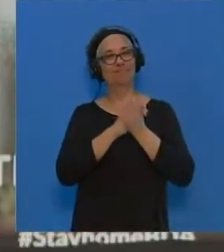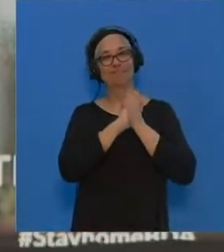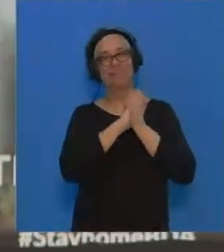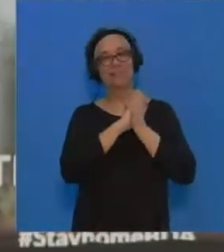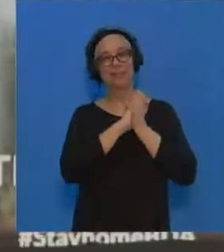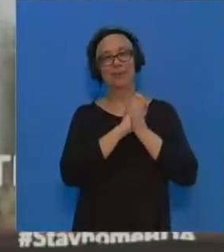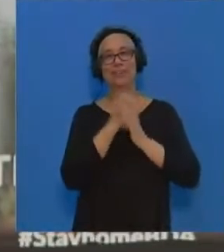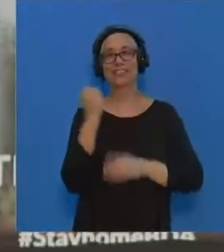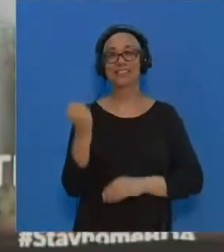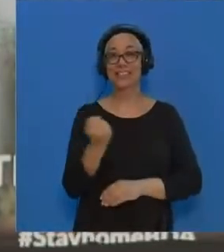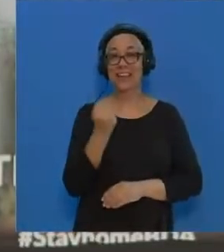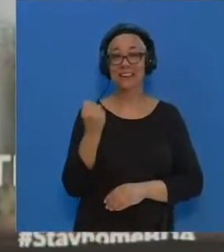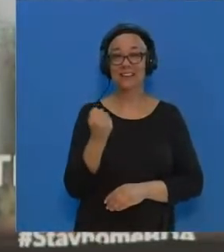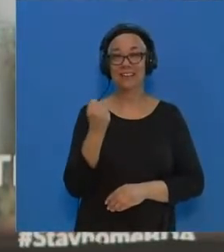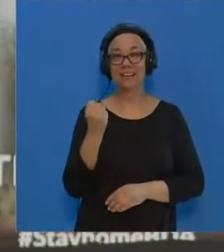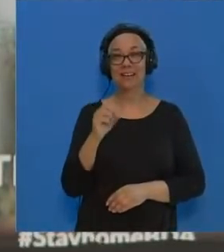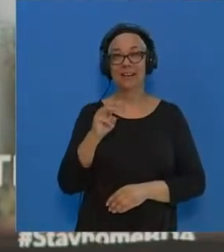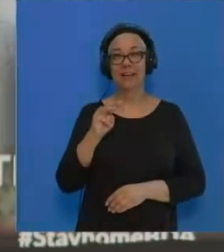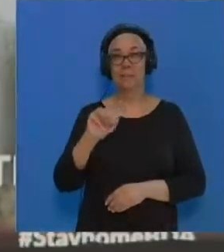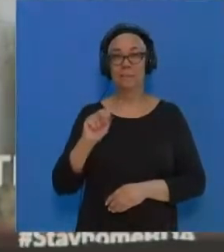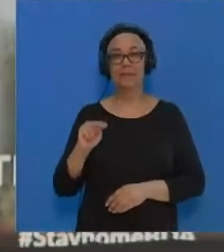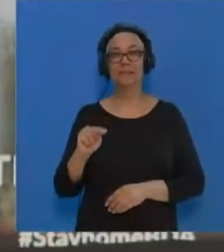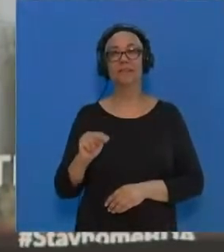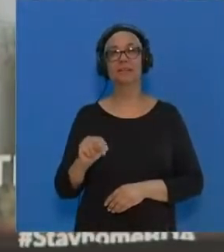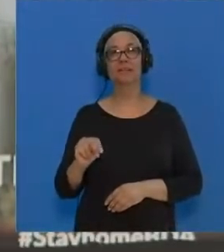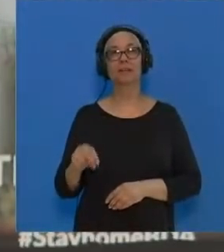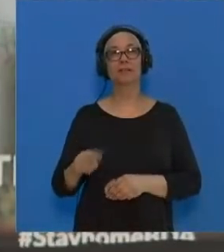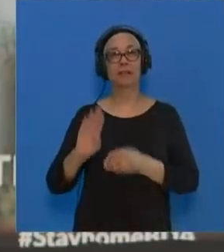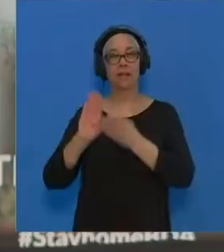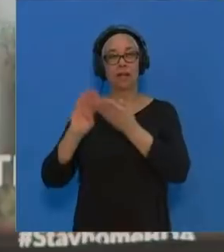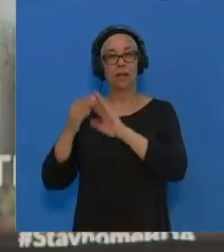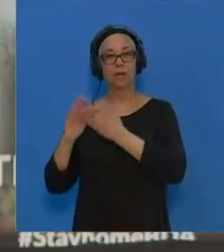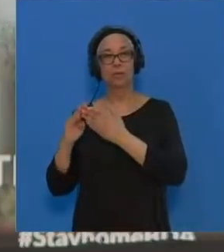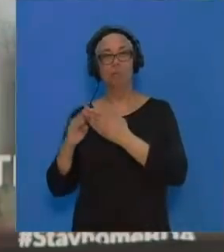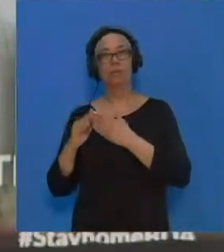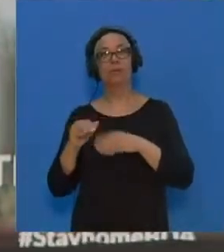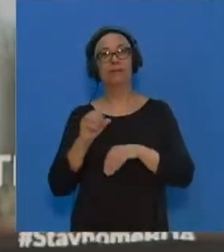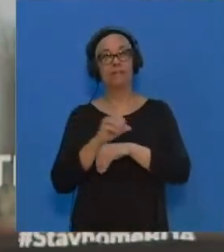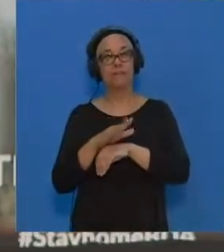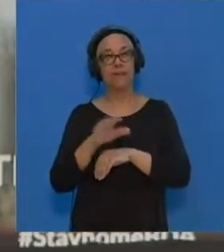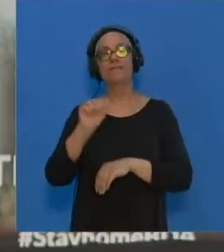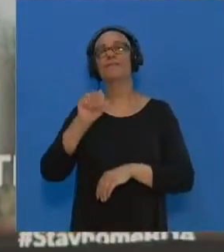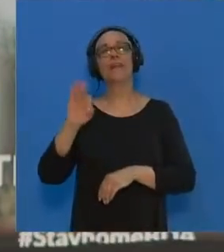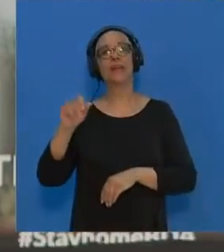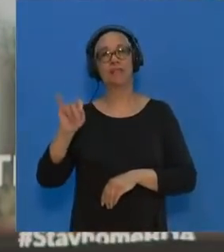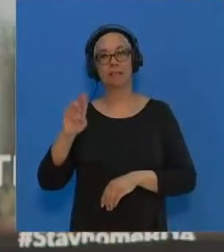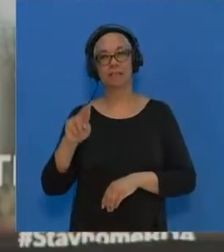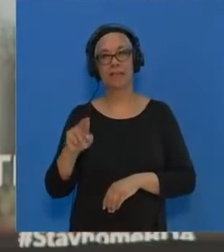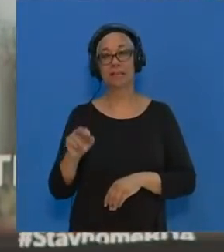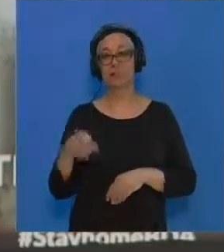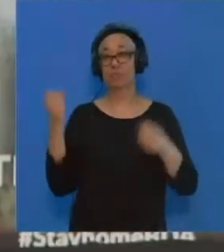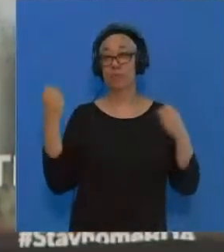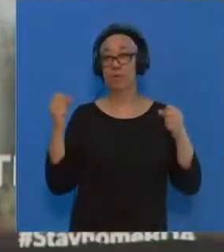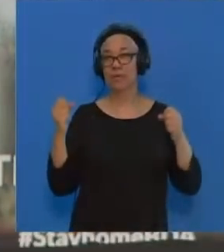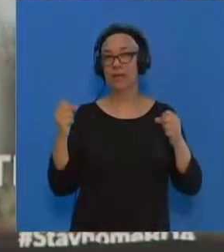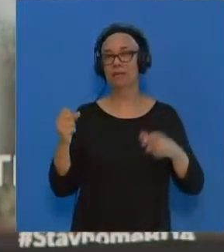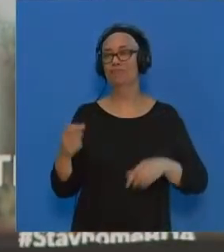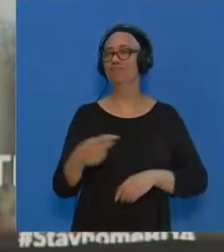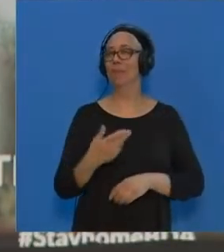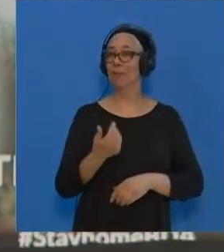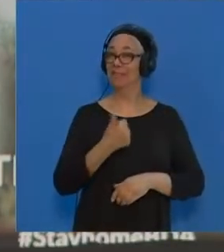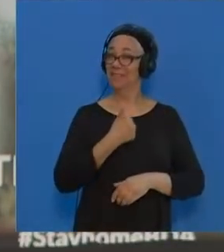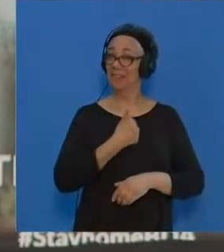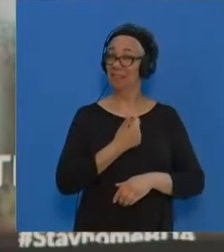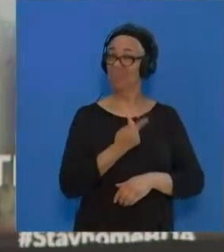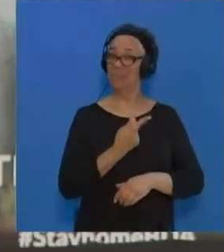on Saturday, the Minister of Community Affairs and Sports, the Honorable Evita Fogo, and myself had the opportunity to participate in